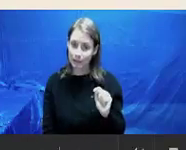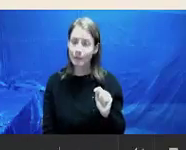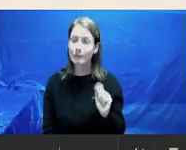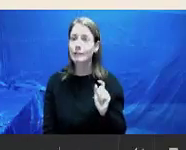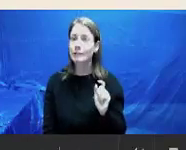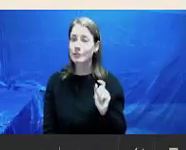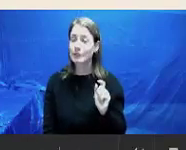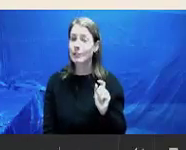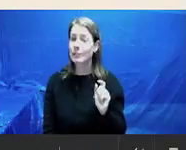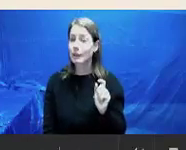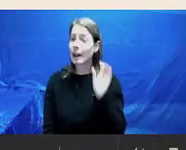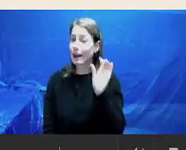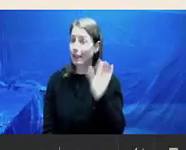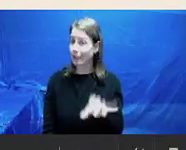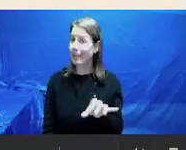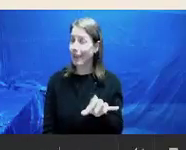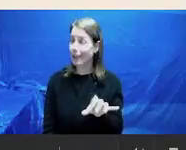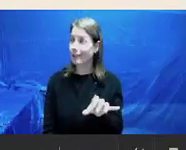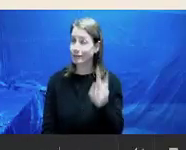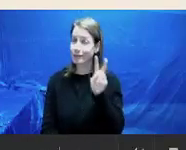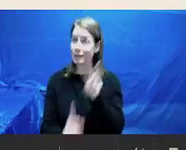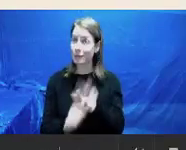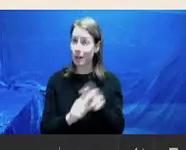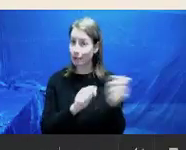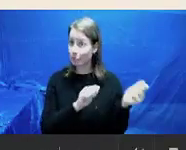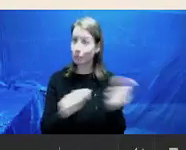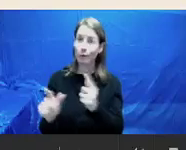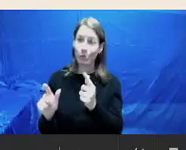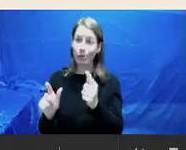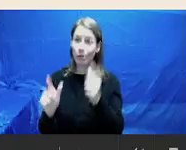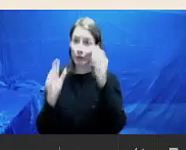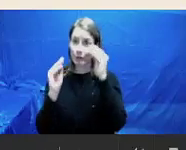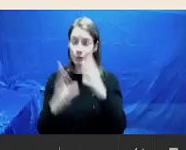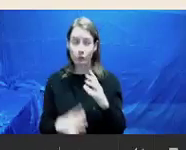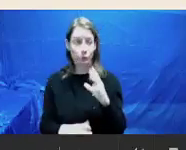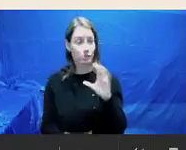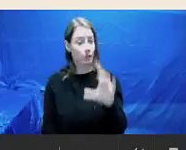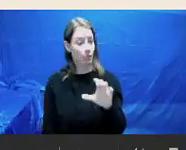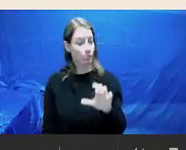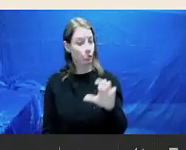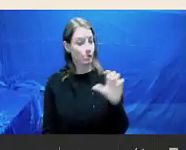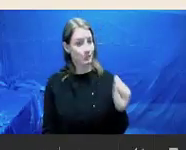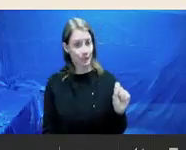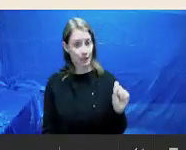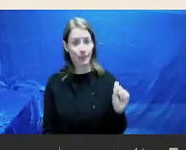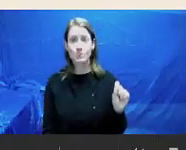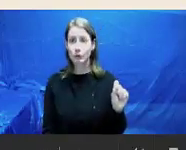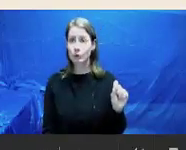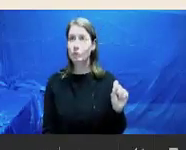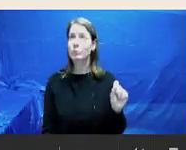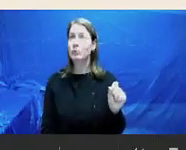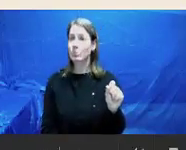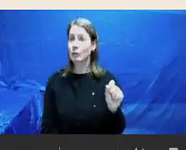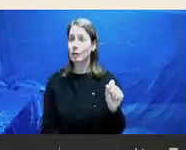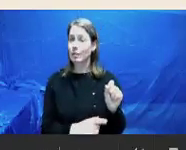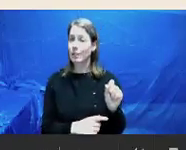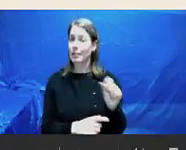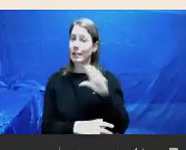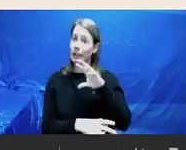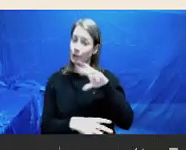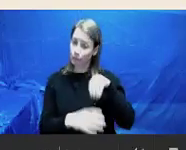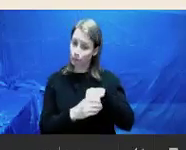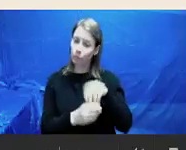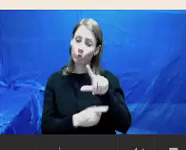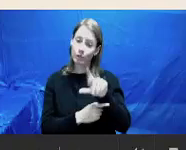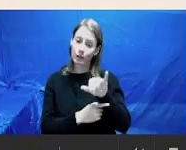of the standards is for all teachers. All teachers in all disciplines are being asked to put primary text in front of